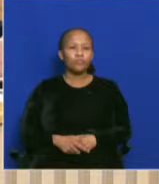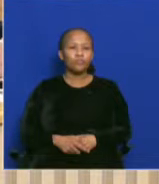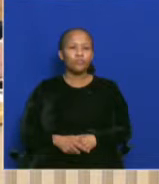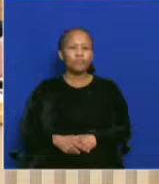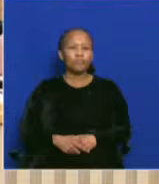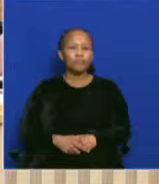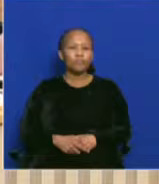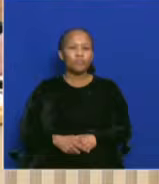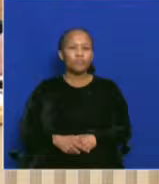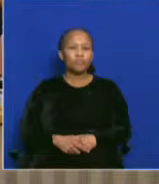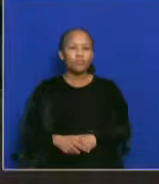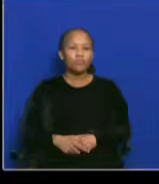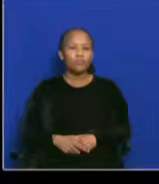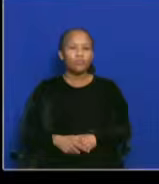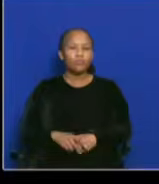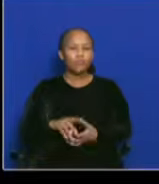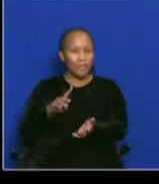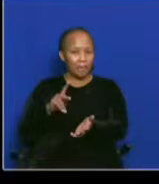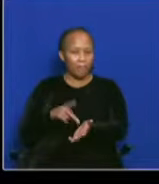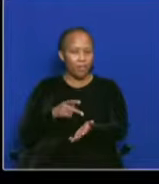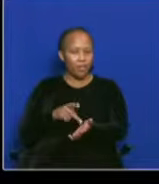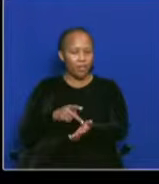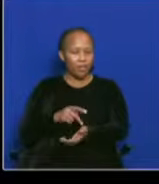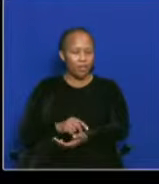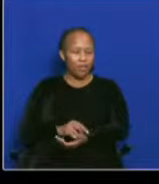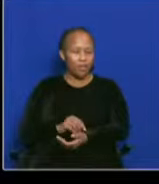on page 5987,